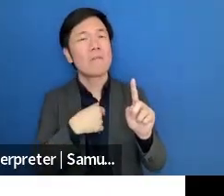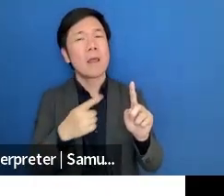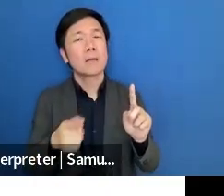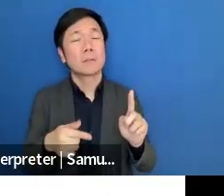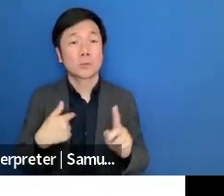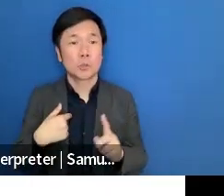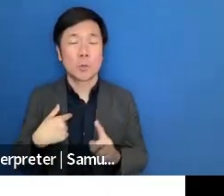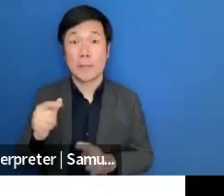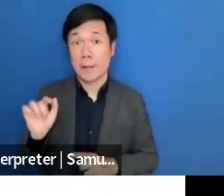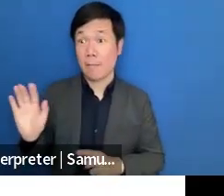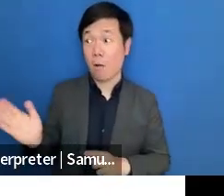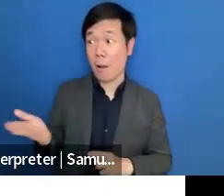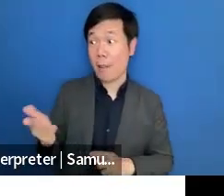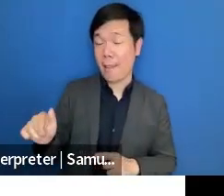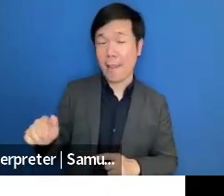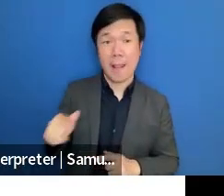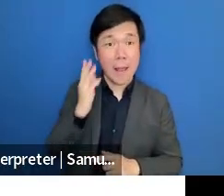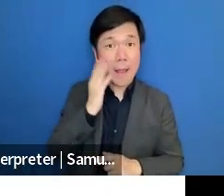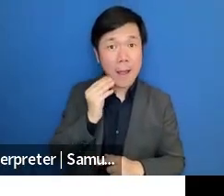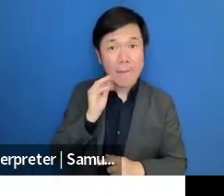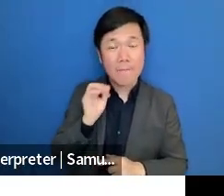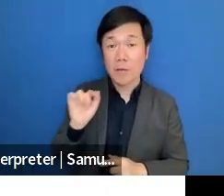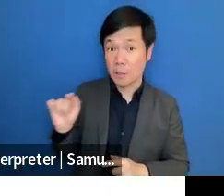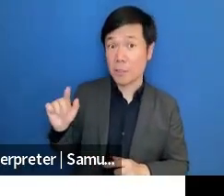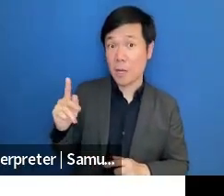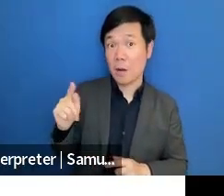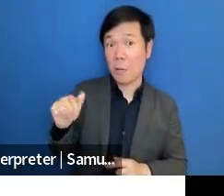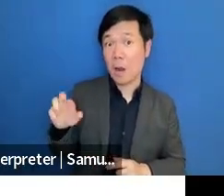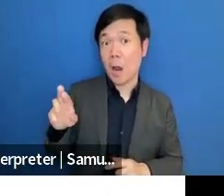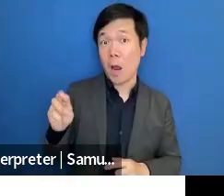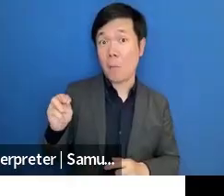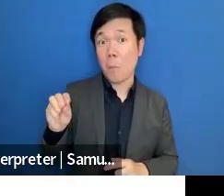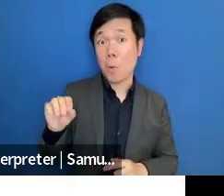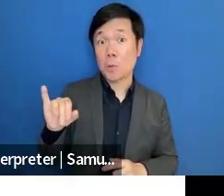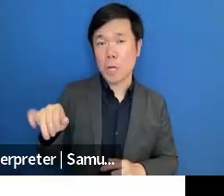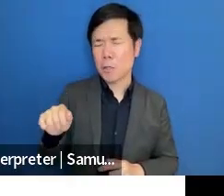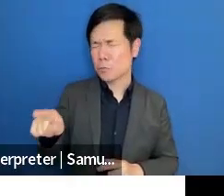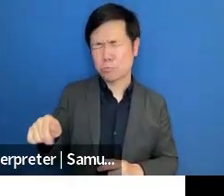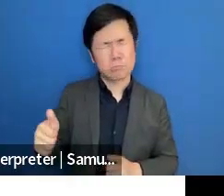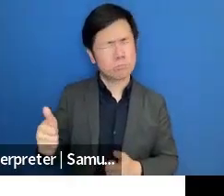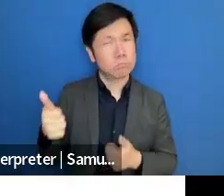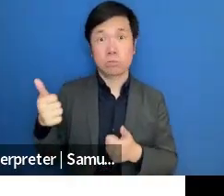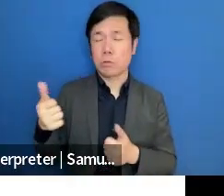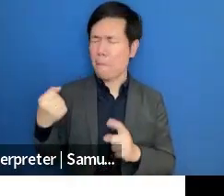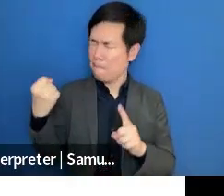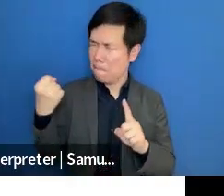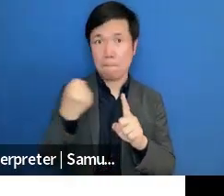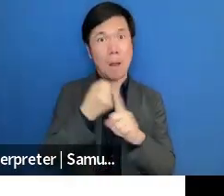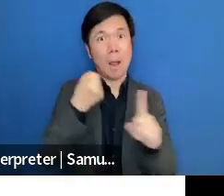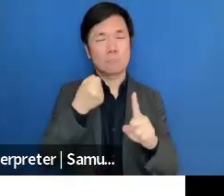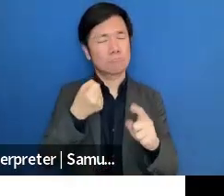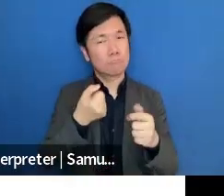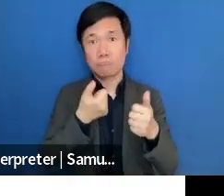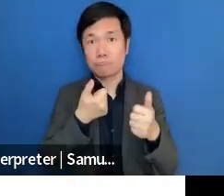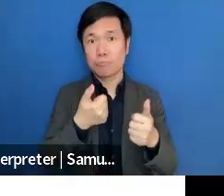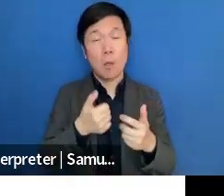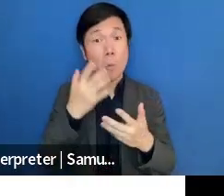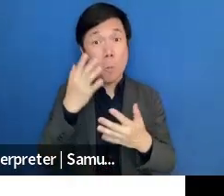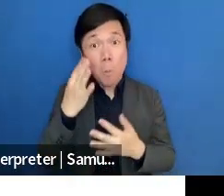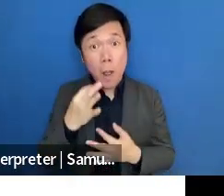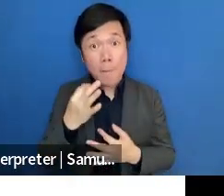lived experiences of women and girls in Karamoja is so powerful, and we believe that it can